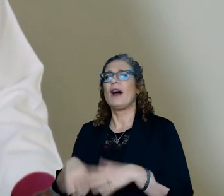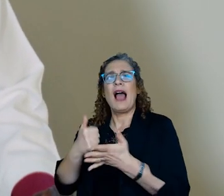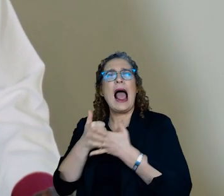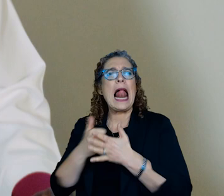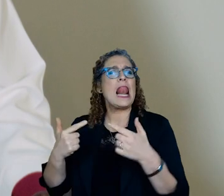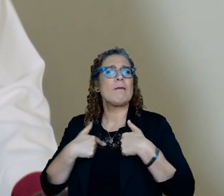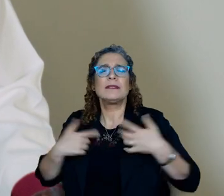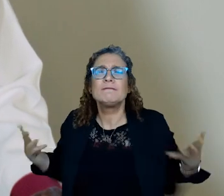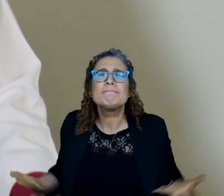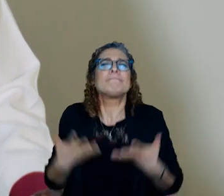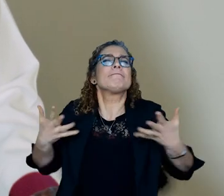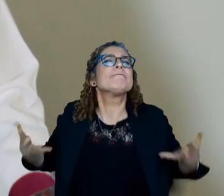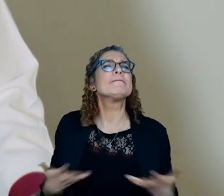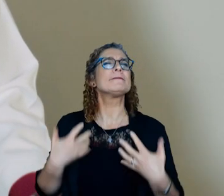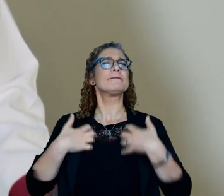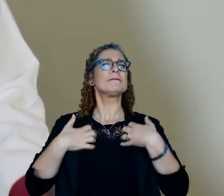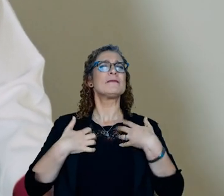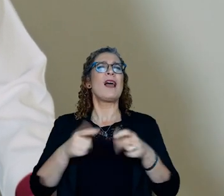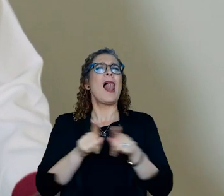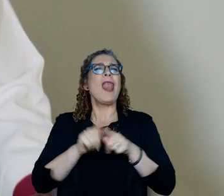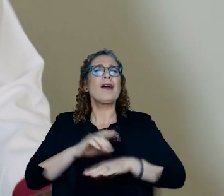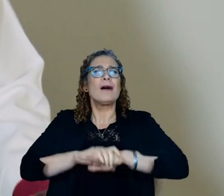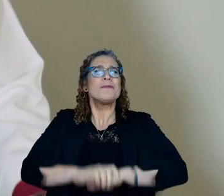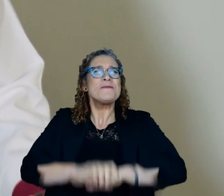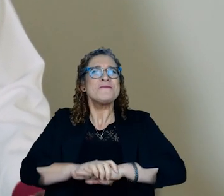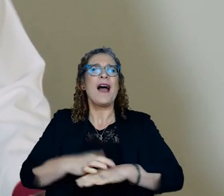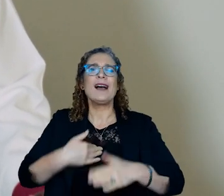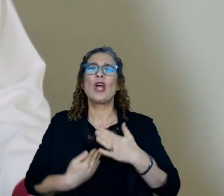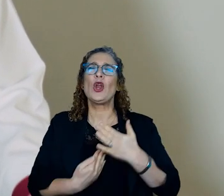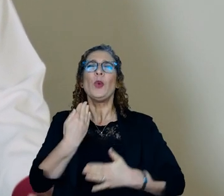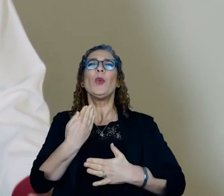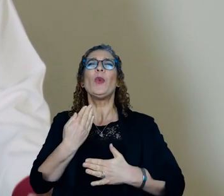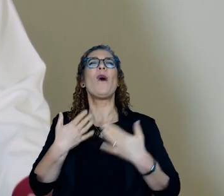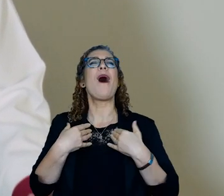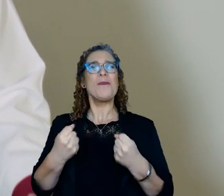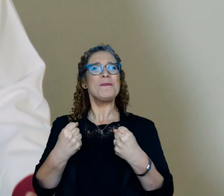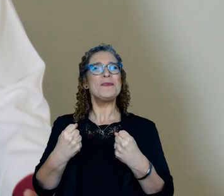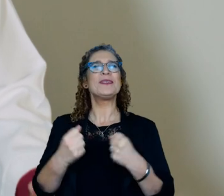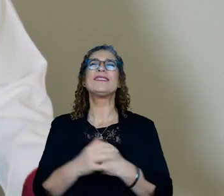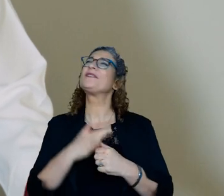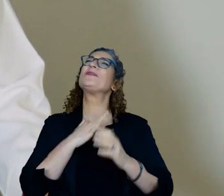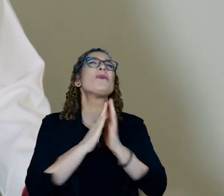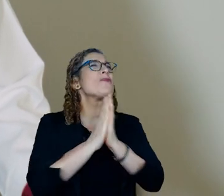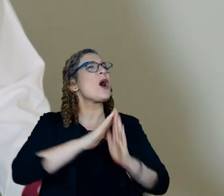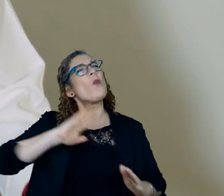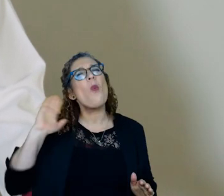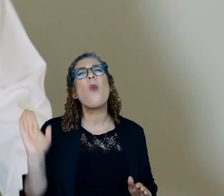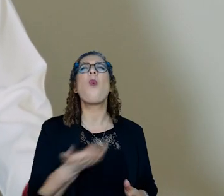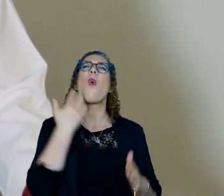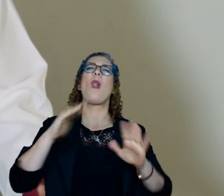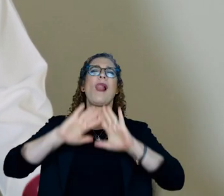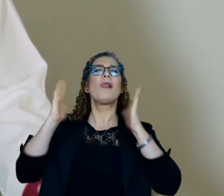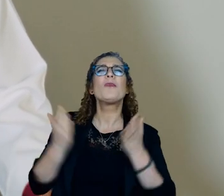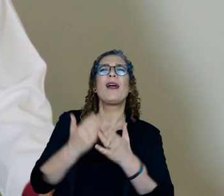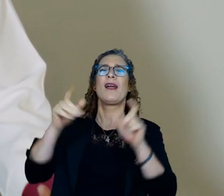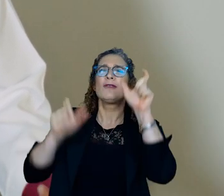Restrain us from excesses. And revive in us new hope, that all creation will